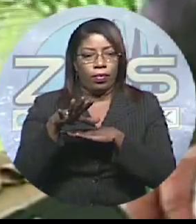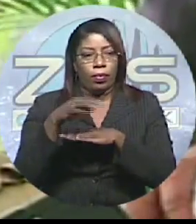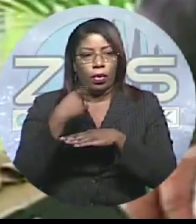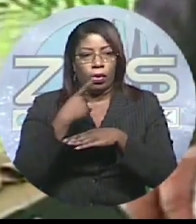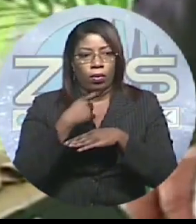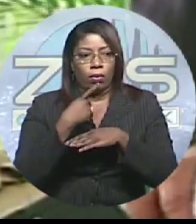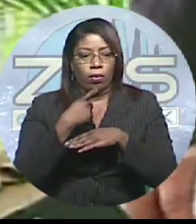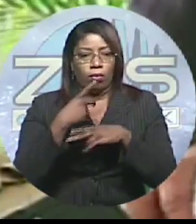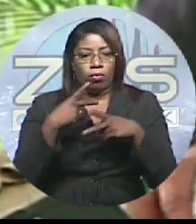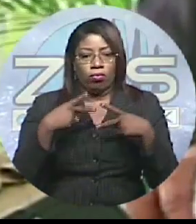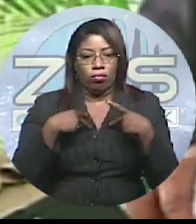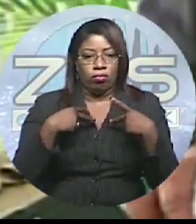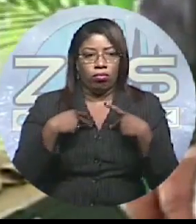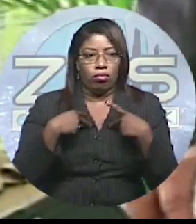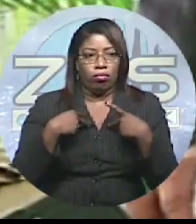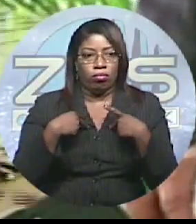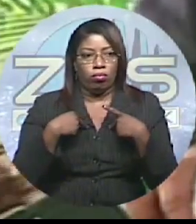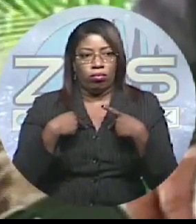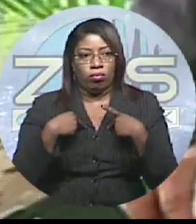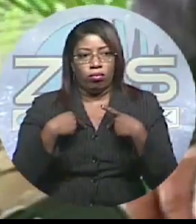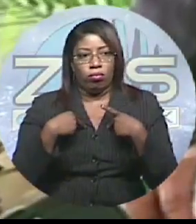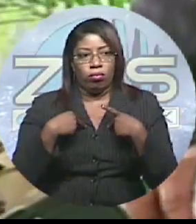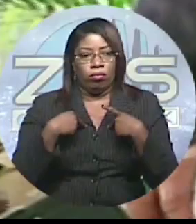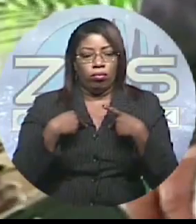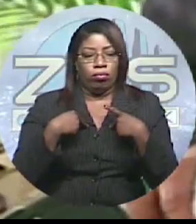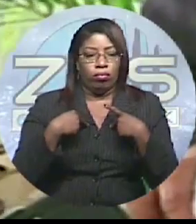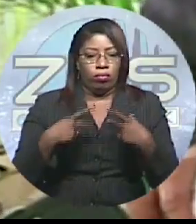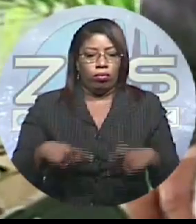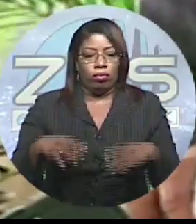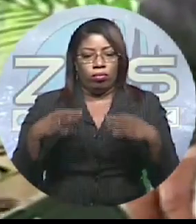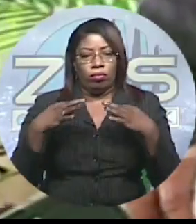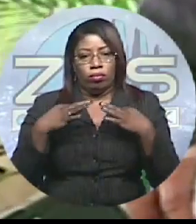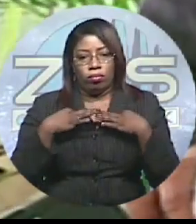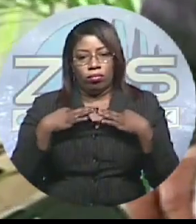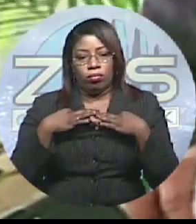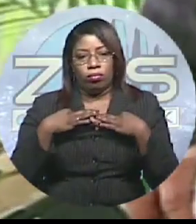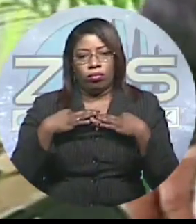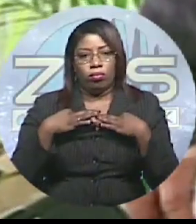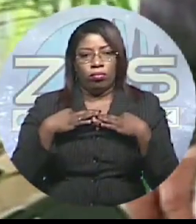who would have their life's earnings challenged by fire,